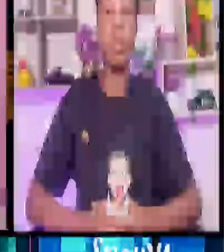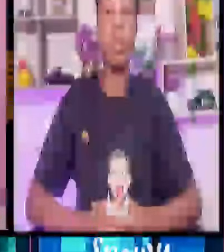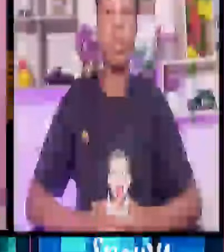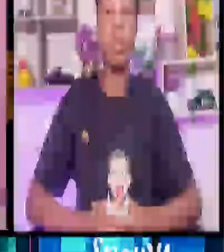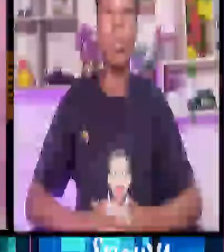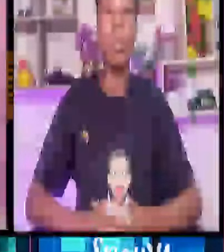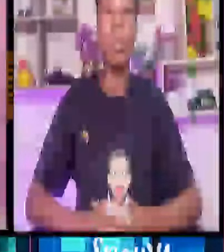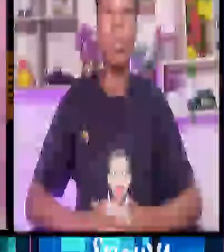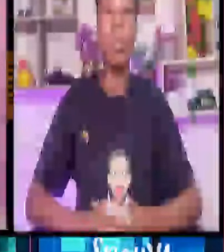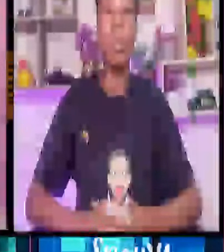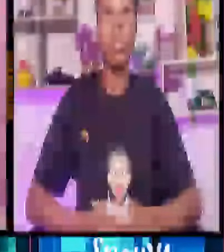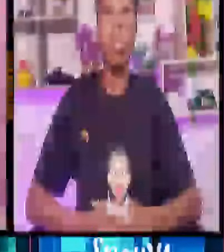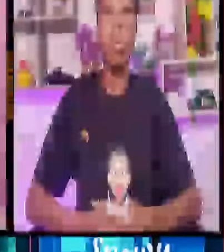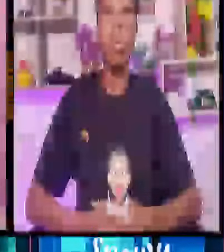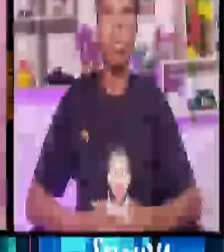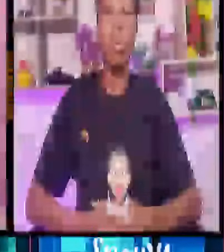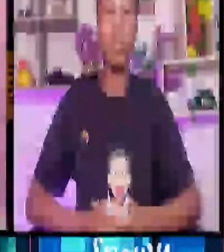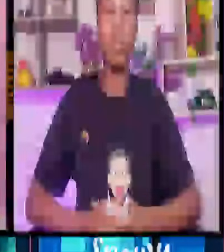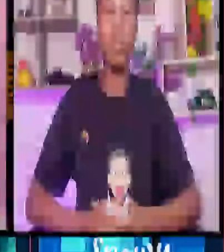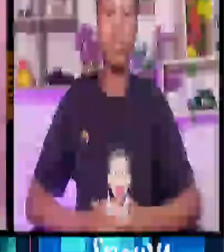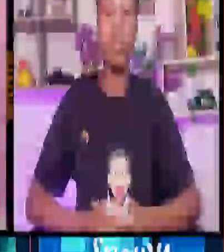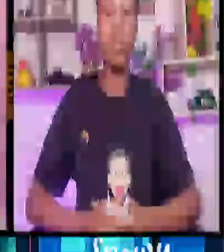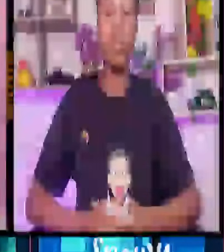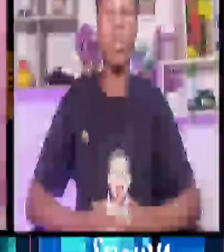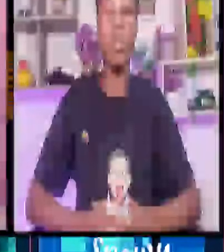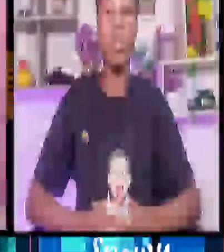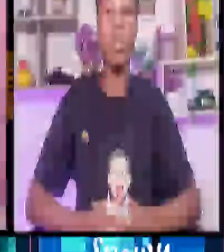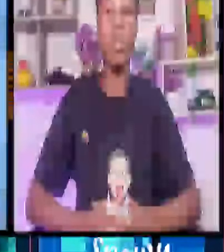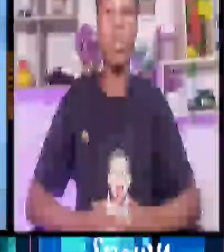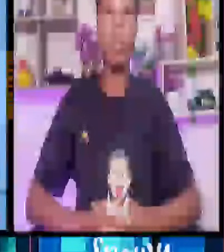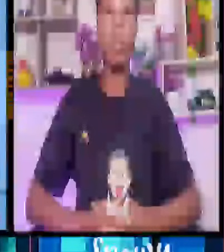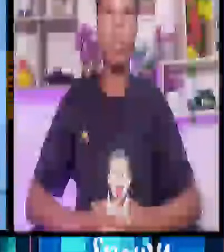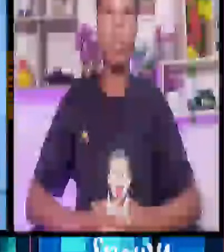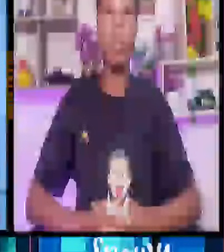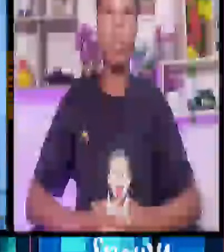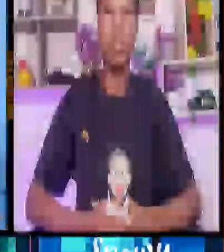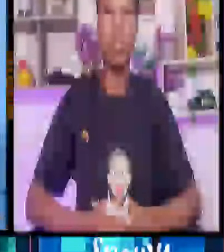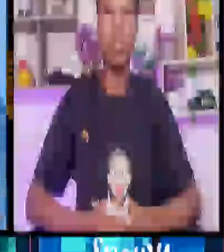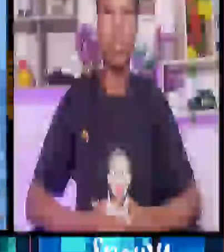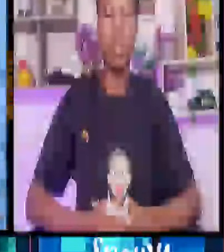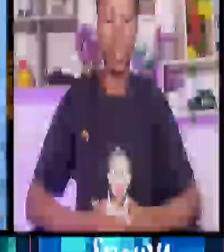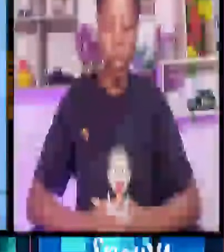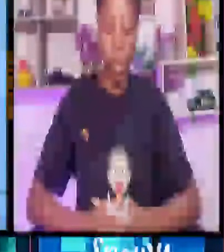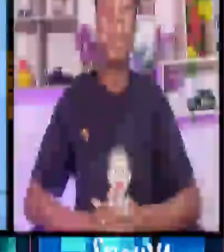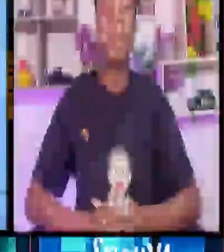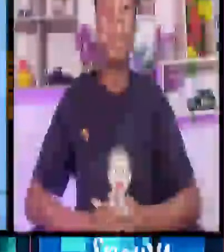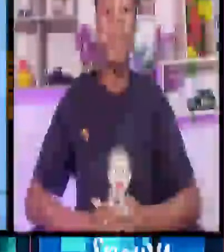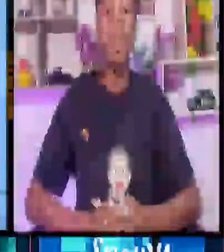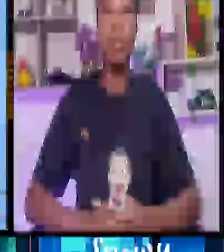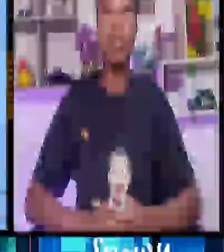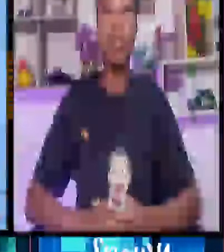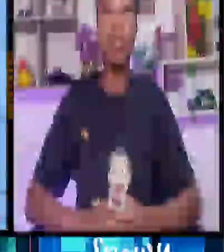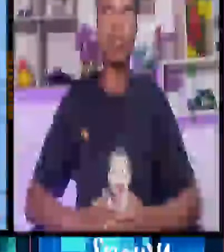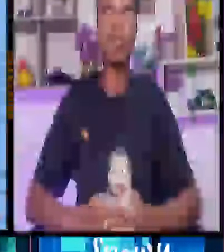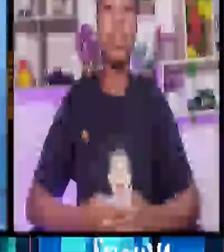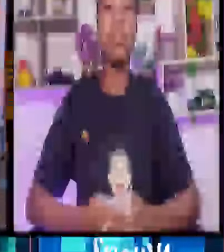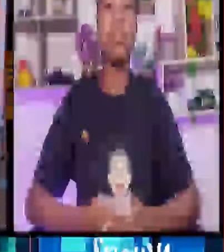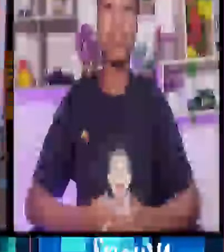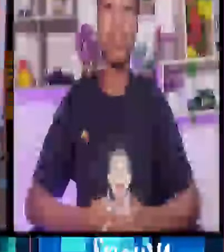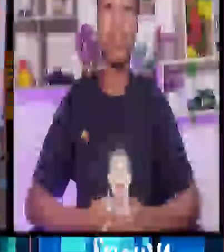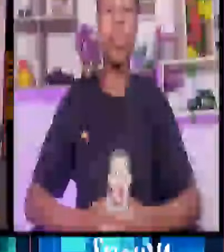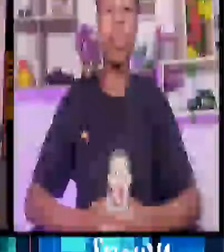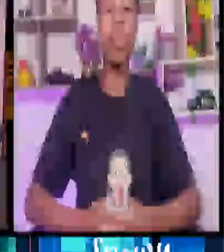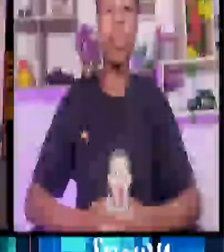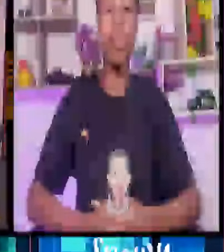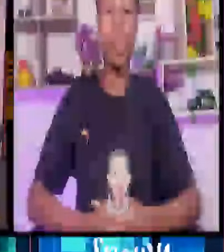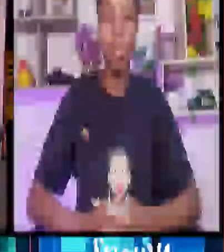occasions. You see, was it not the elections they were talking about, or this was another ceremony that no, I mean,